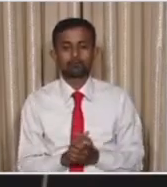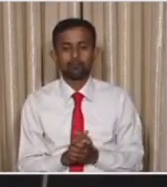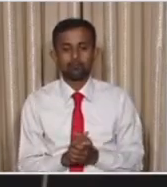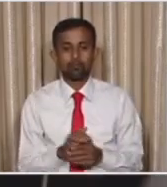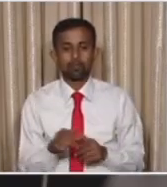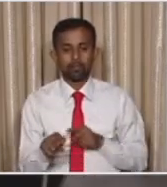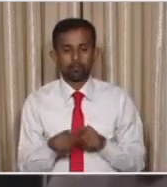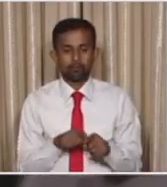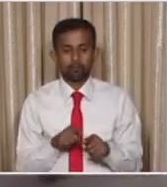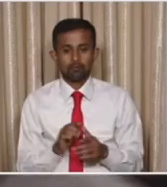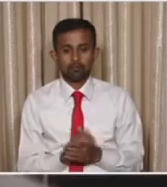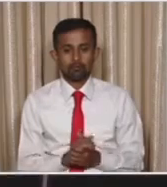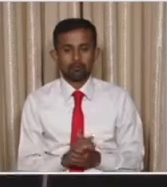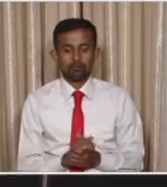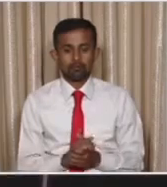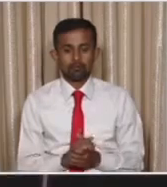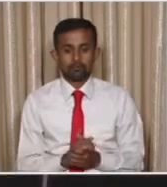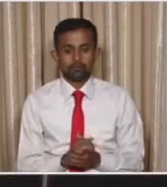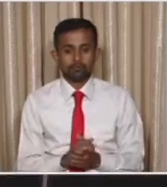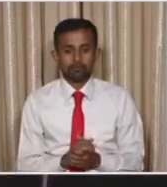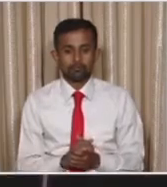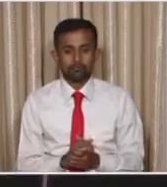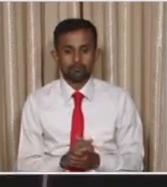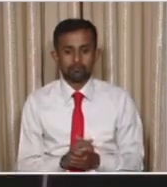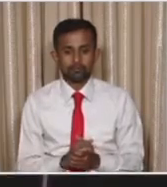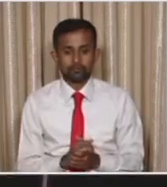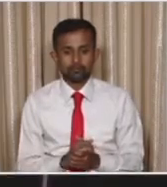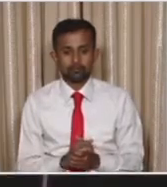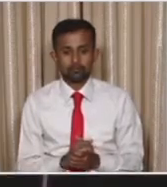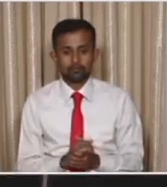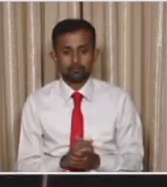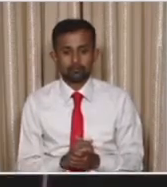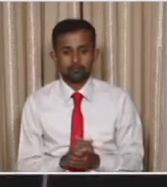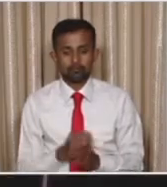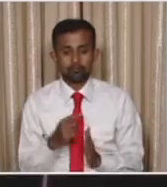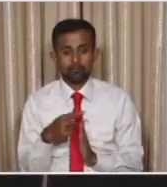paid, maintained by the peoples and their tax money of this country.